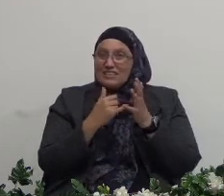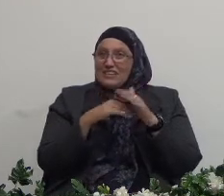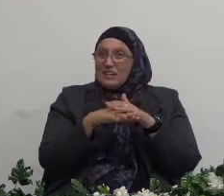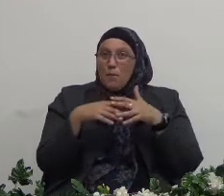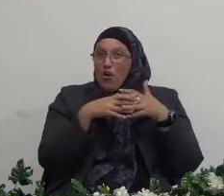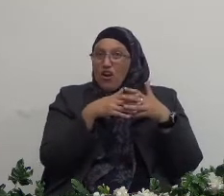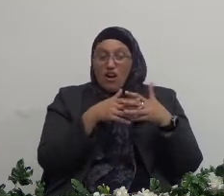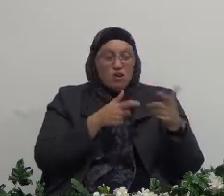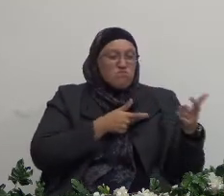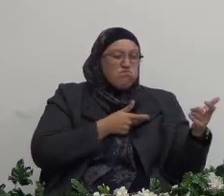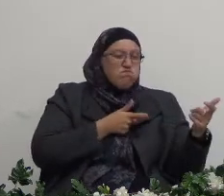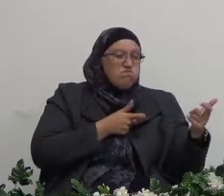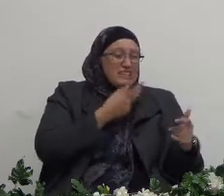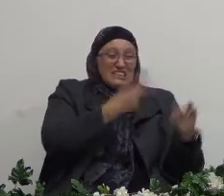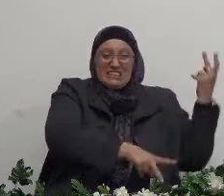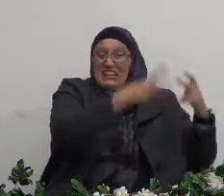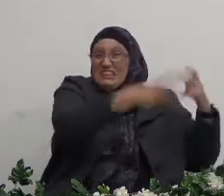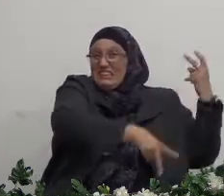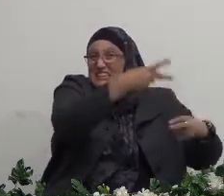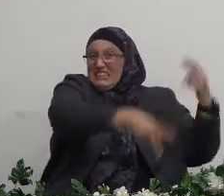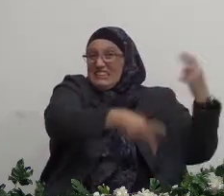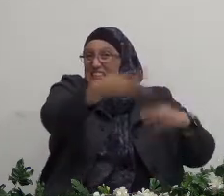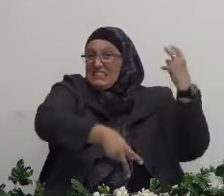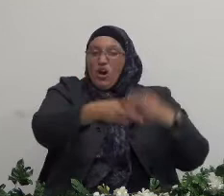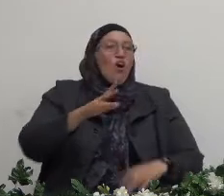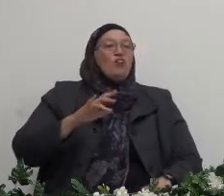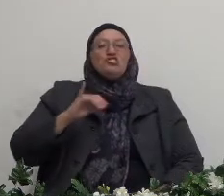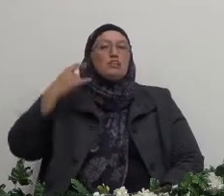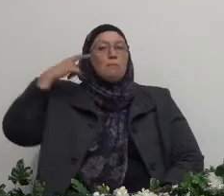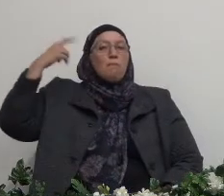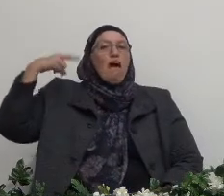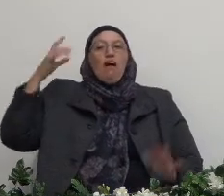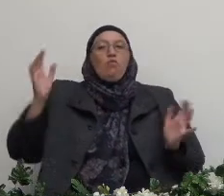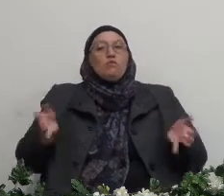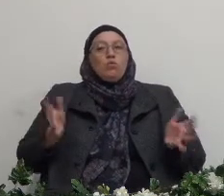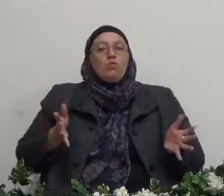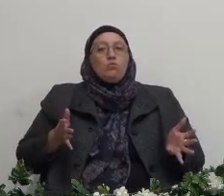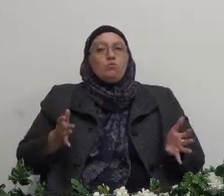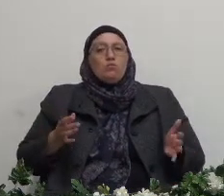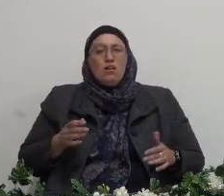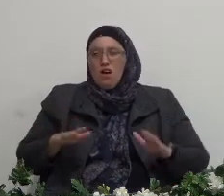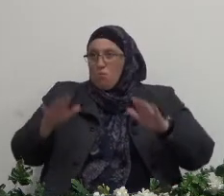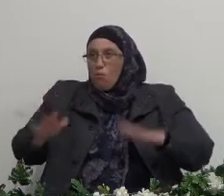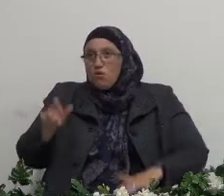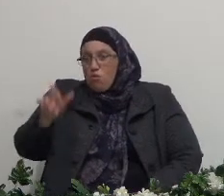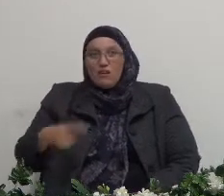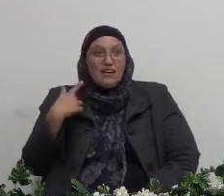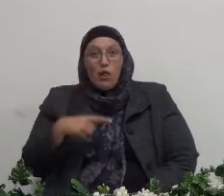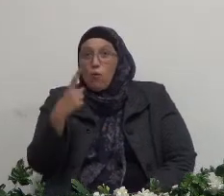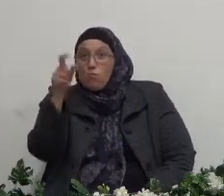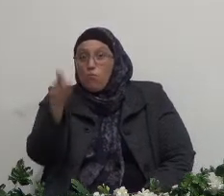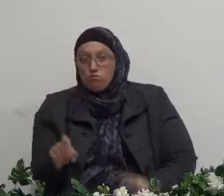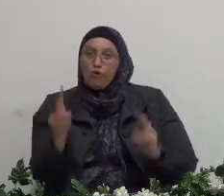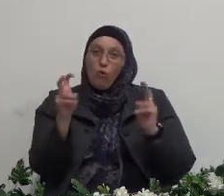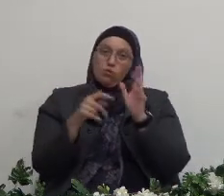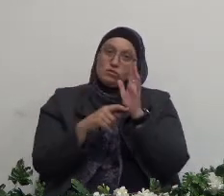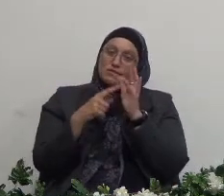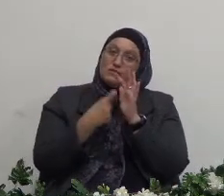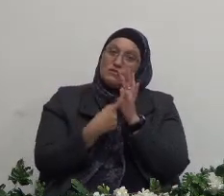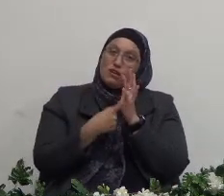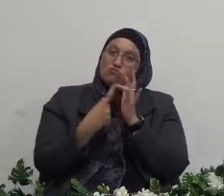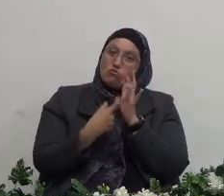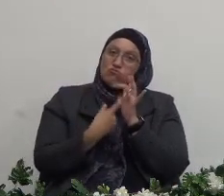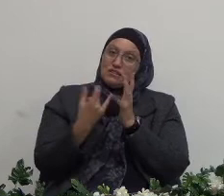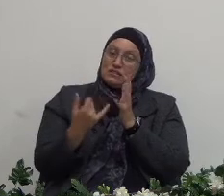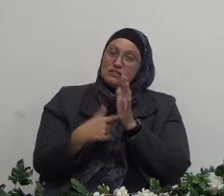So the whole world, you're the focus. Anyone that resists suppression is called what? A resistance fighter. If a Muslim does it,